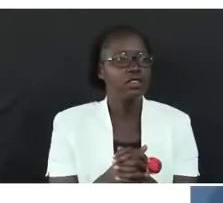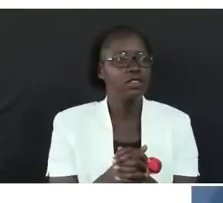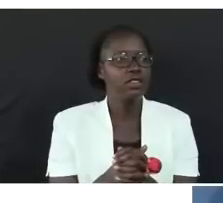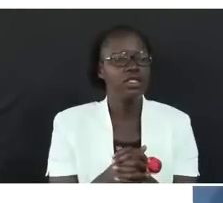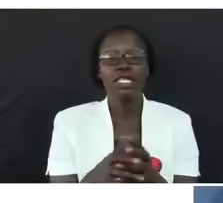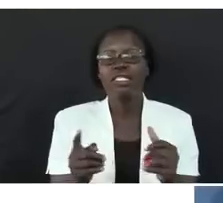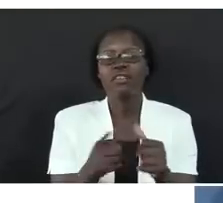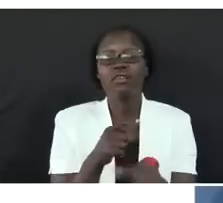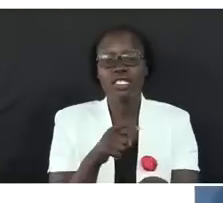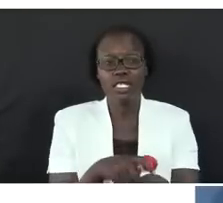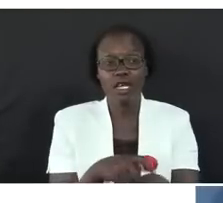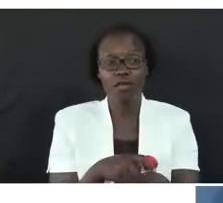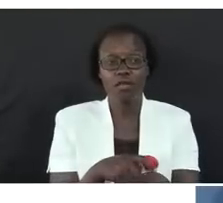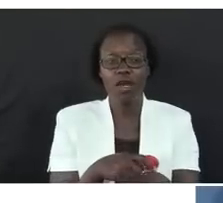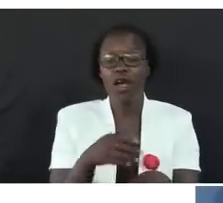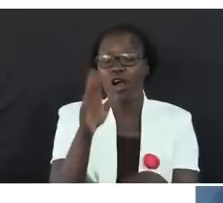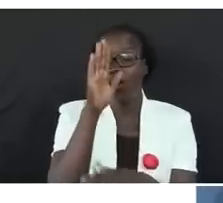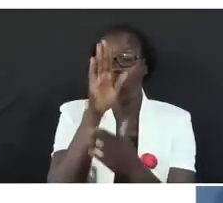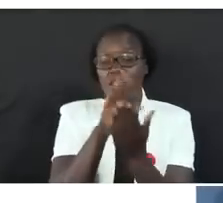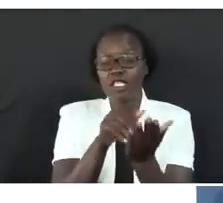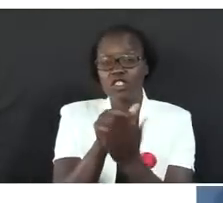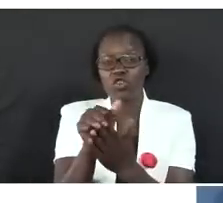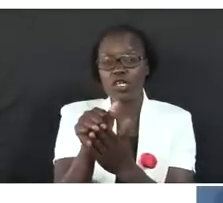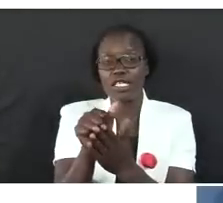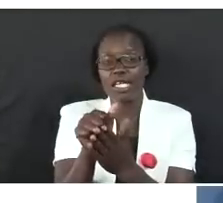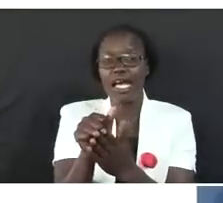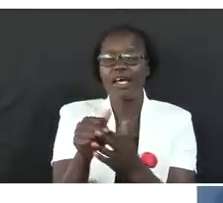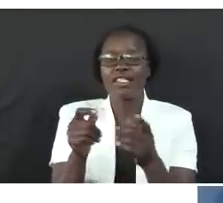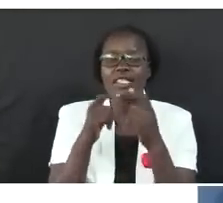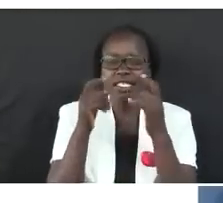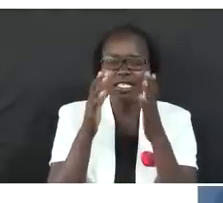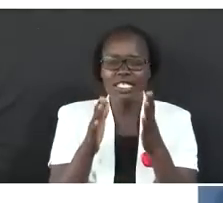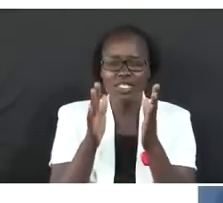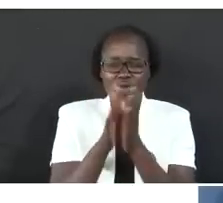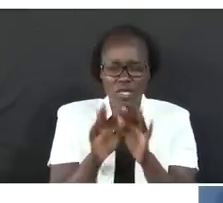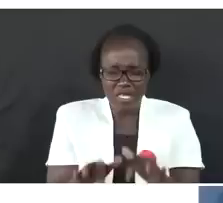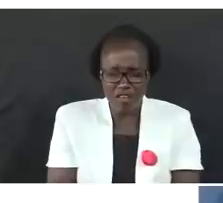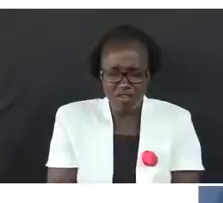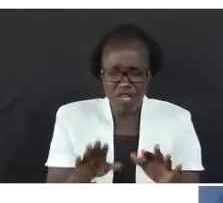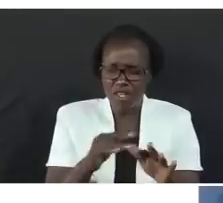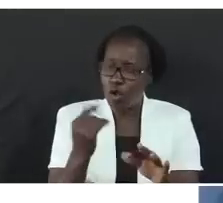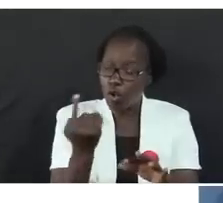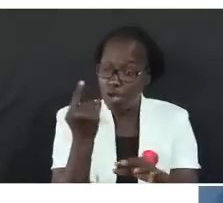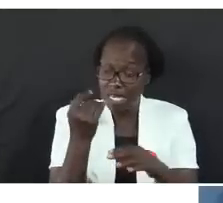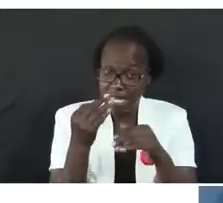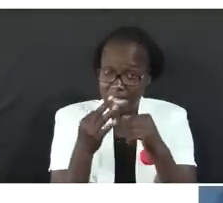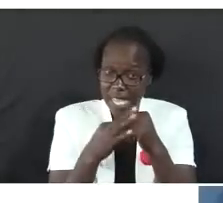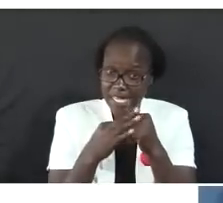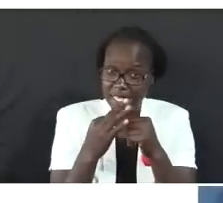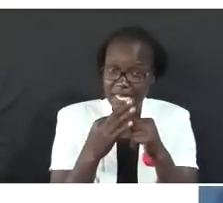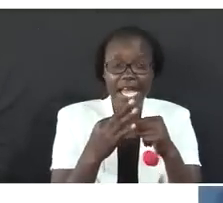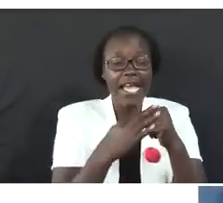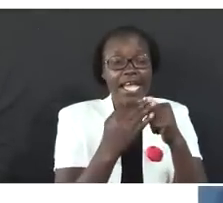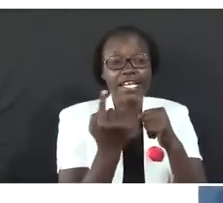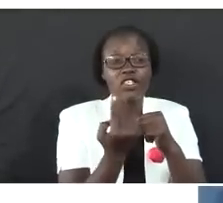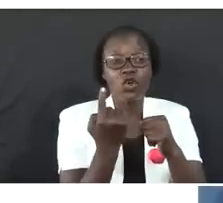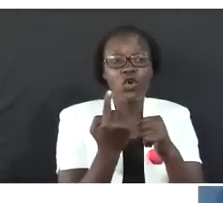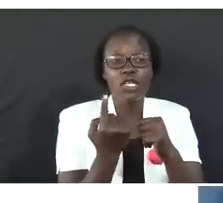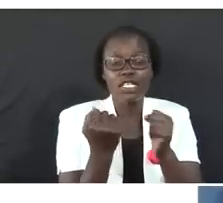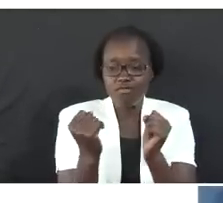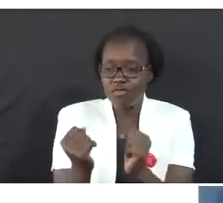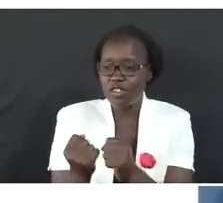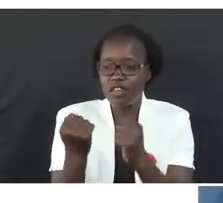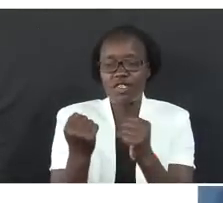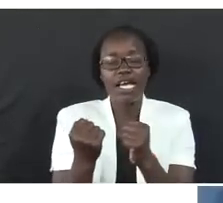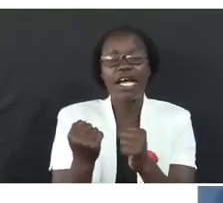The first time, God destroyed the ungodly with the flood and only eight were saved. The second